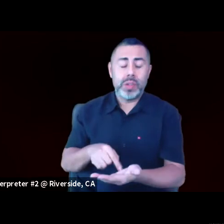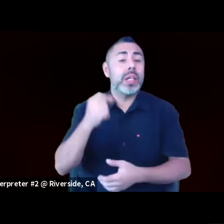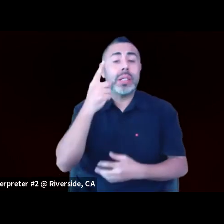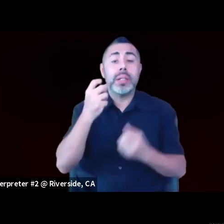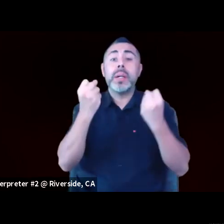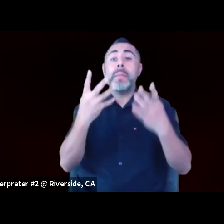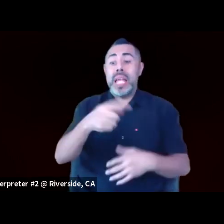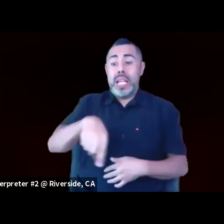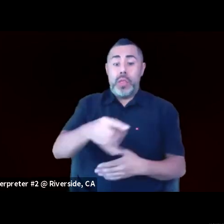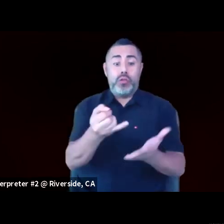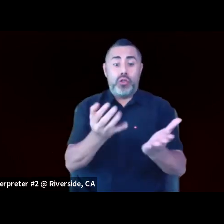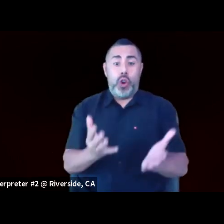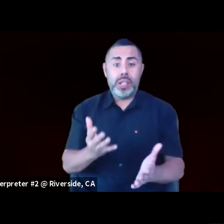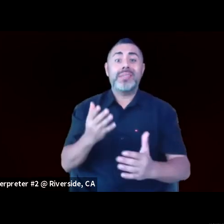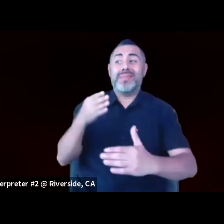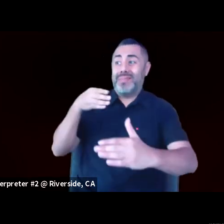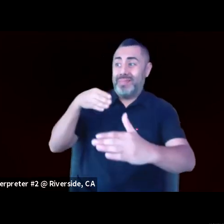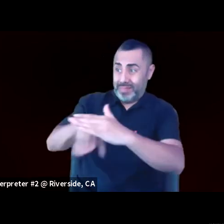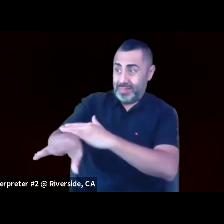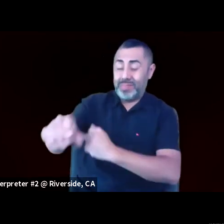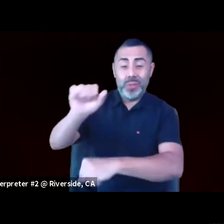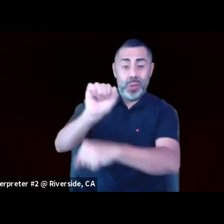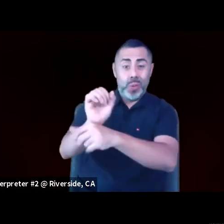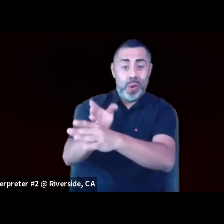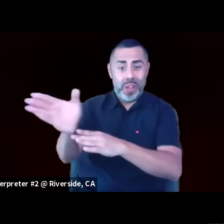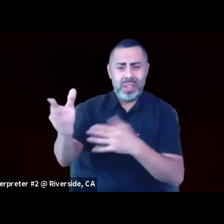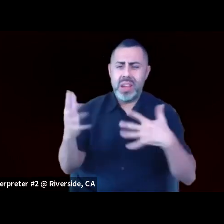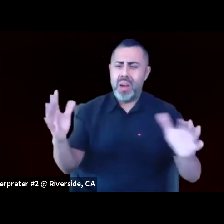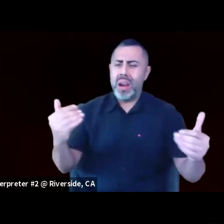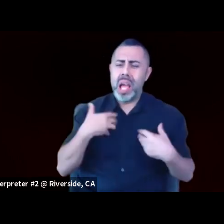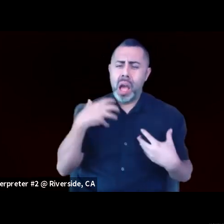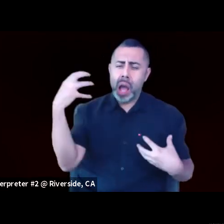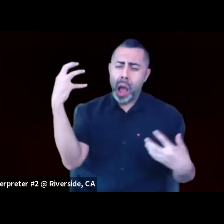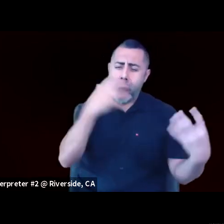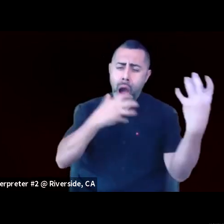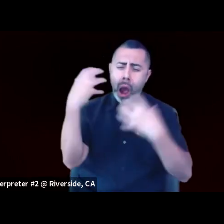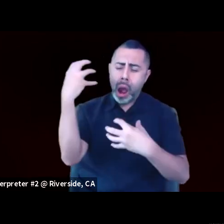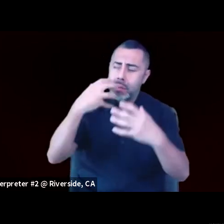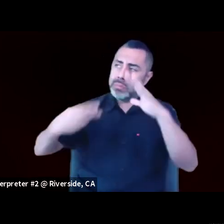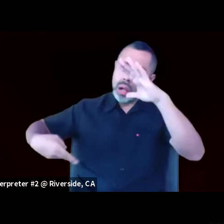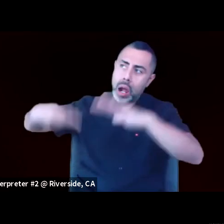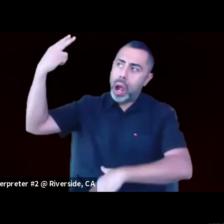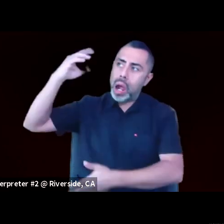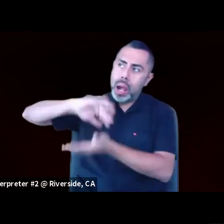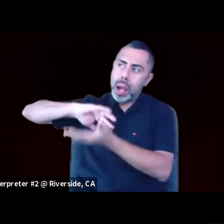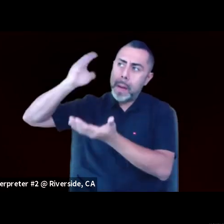student loan debt. And there are other issues that compound the problems.